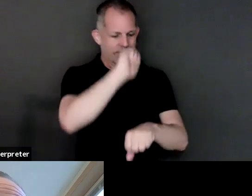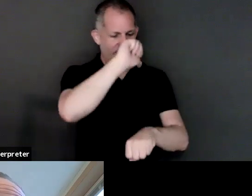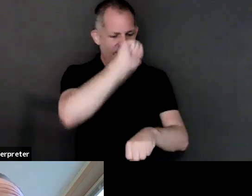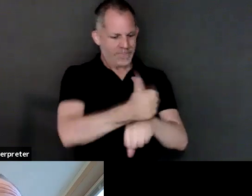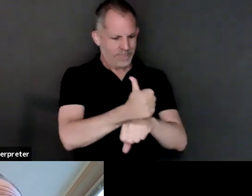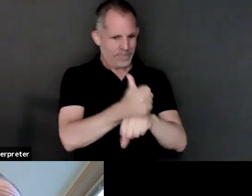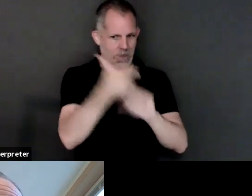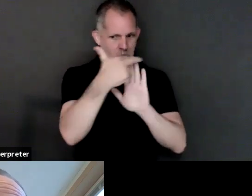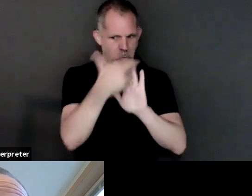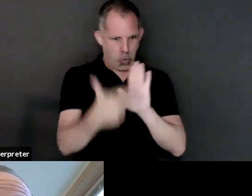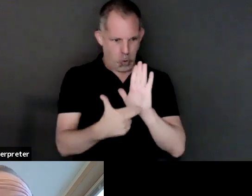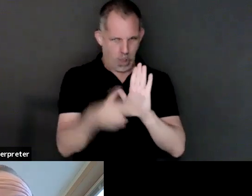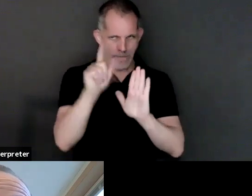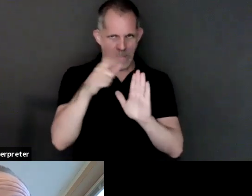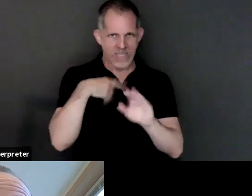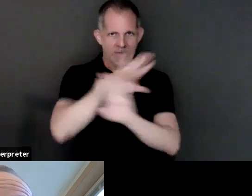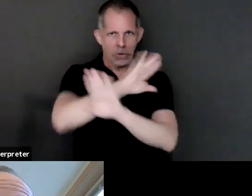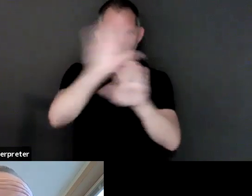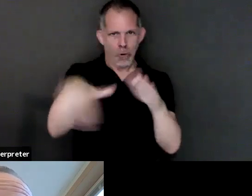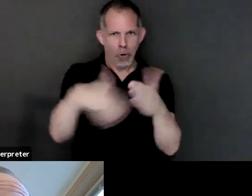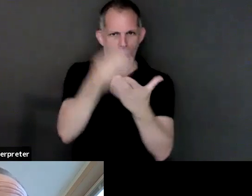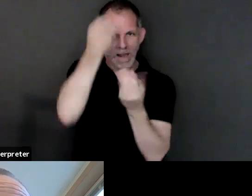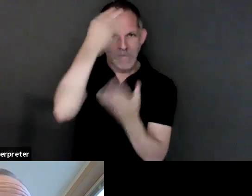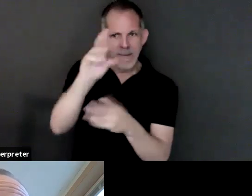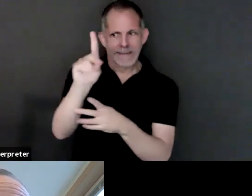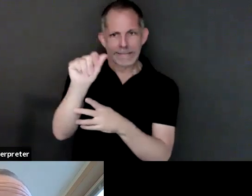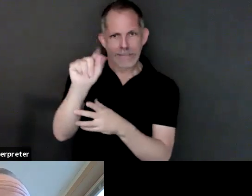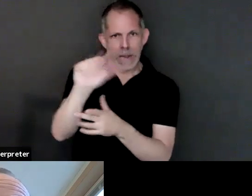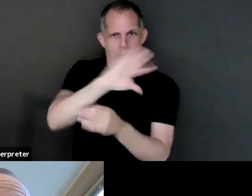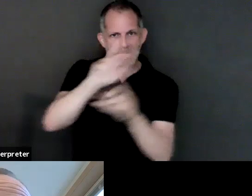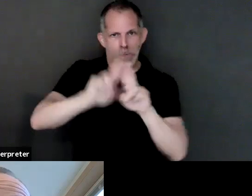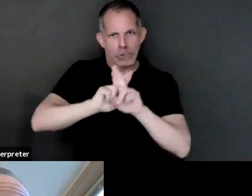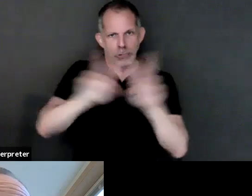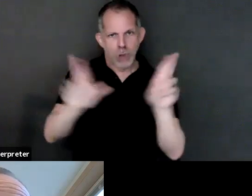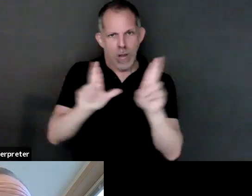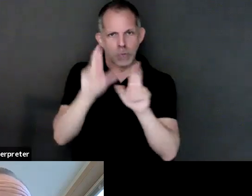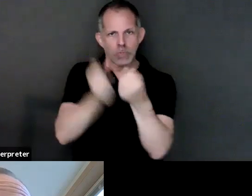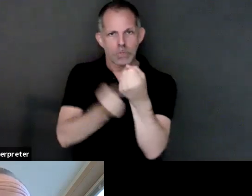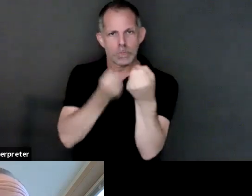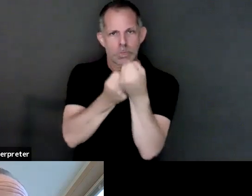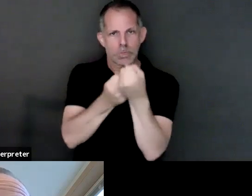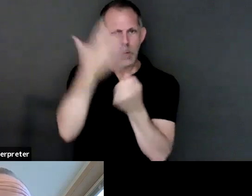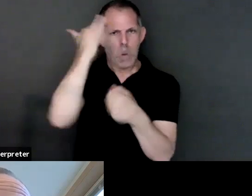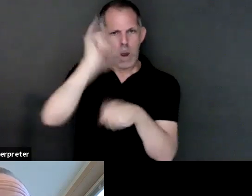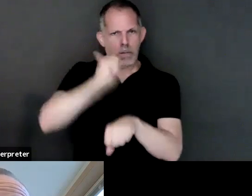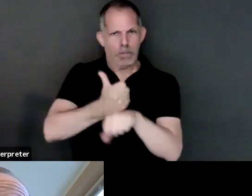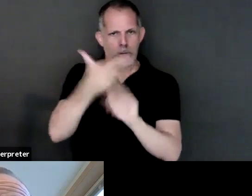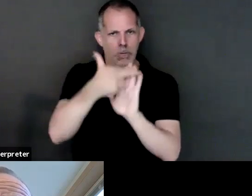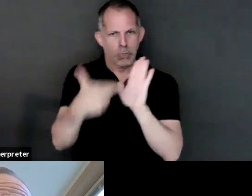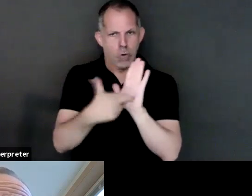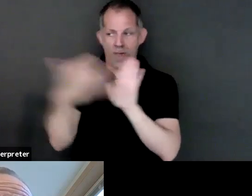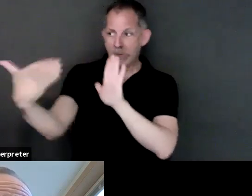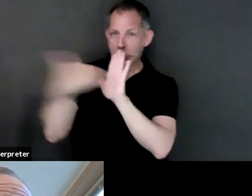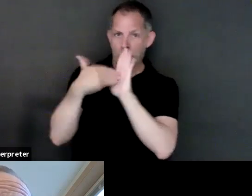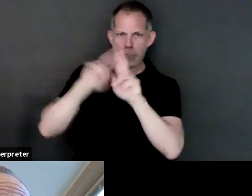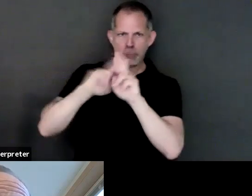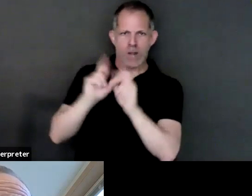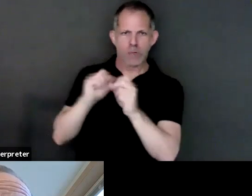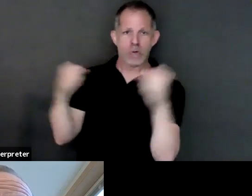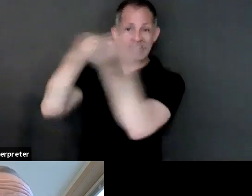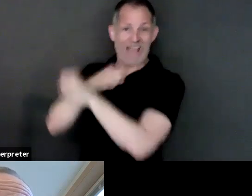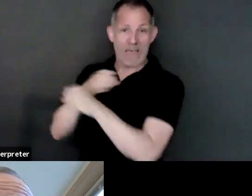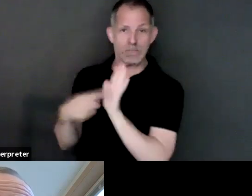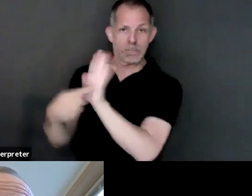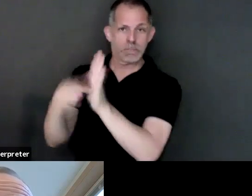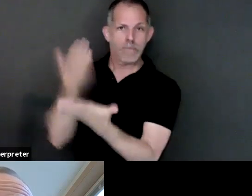now. A directive has a sort of a thou shalt aspect to it, but it's really instructions for how to